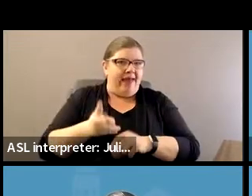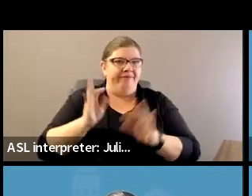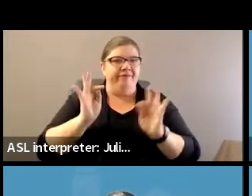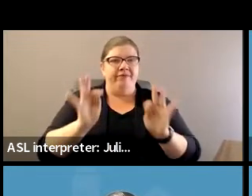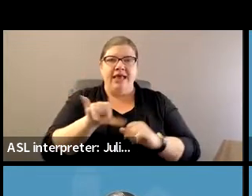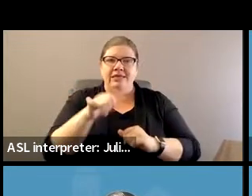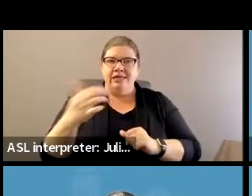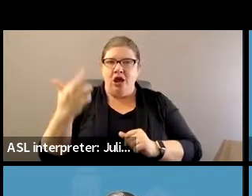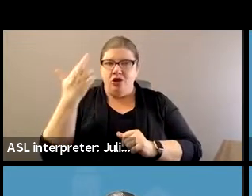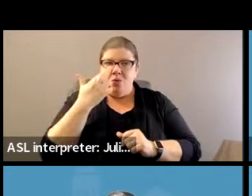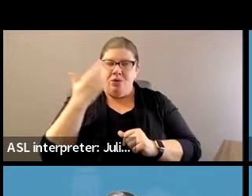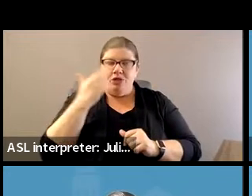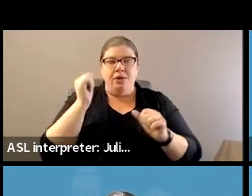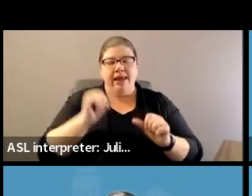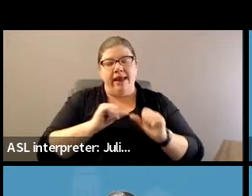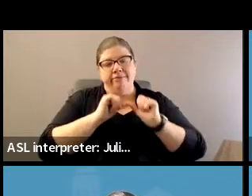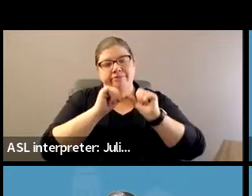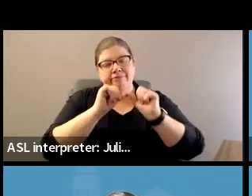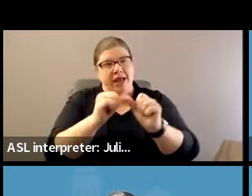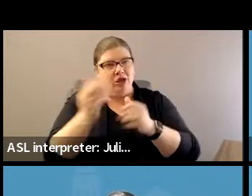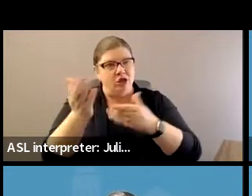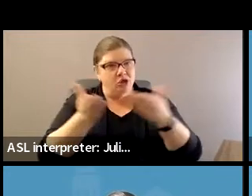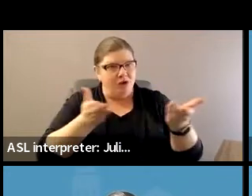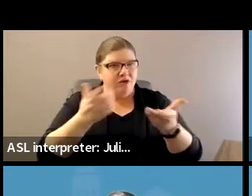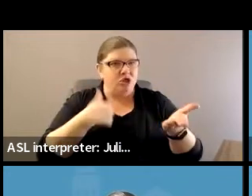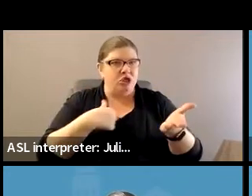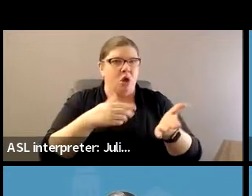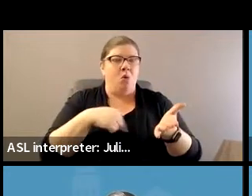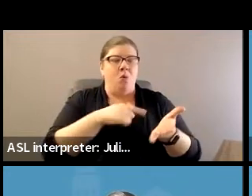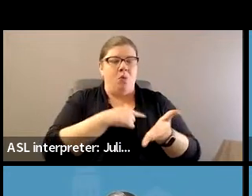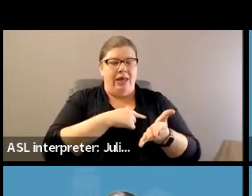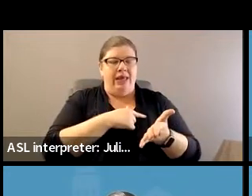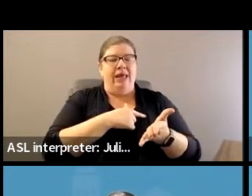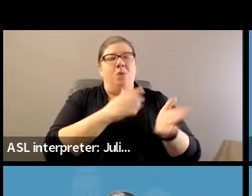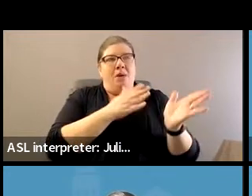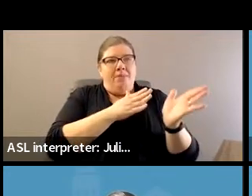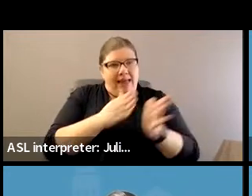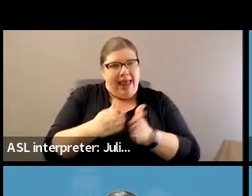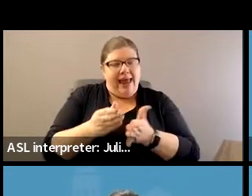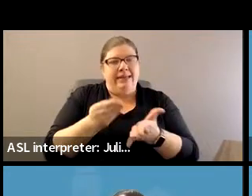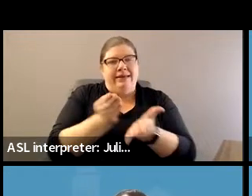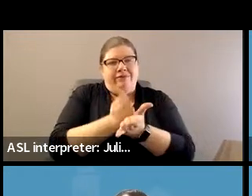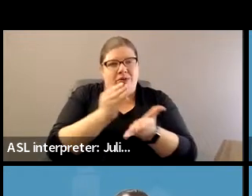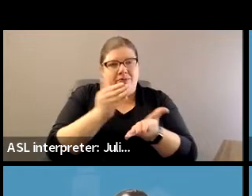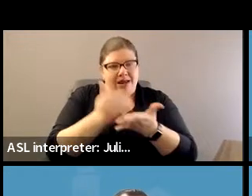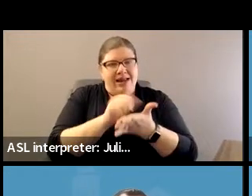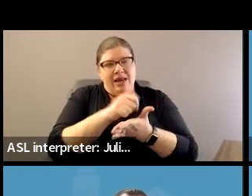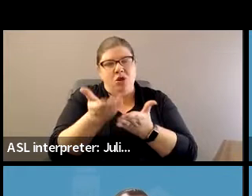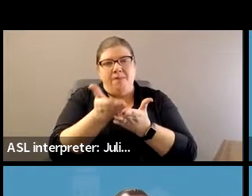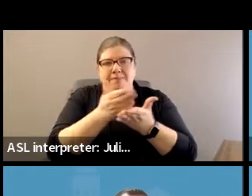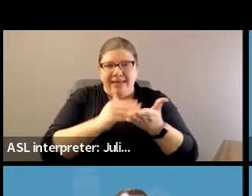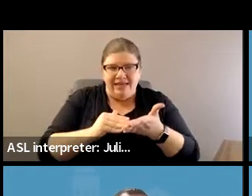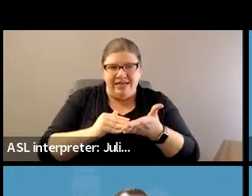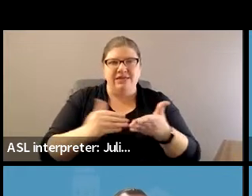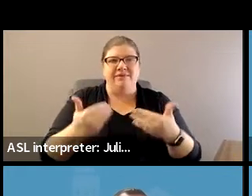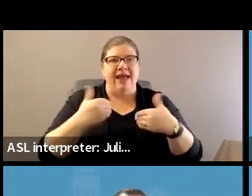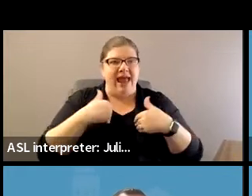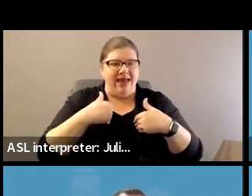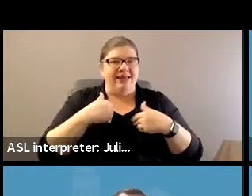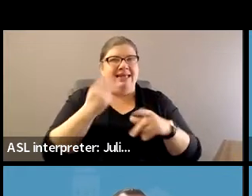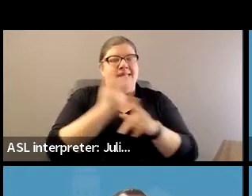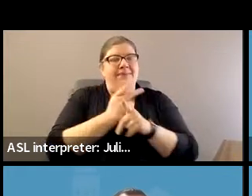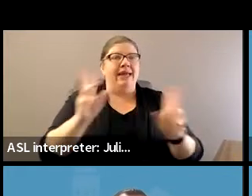another reason so we can sustain the services that we were budgeting to expand and to support. So it's another piece in terms of having that, keeping